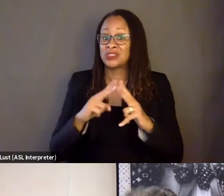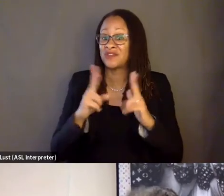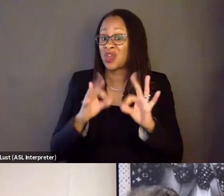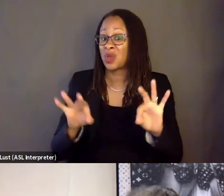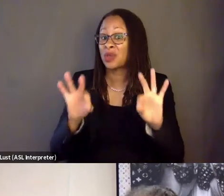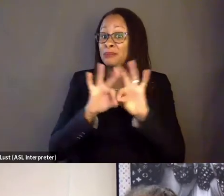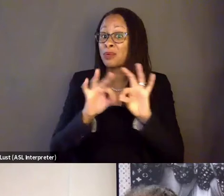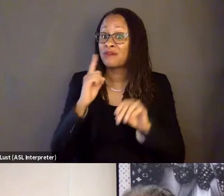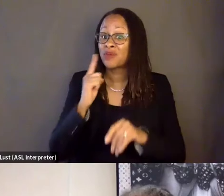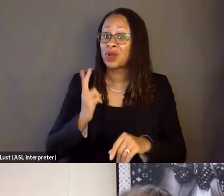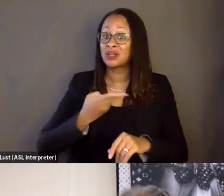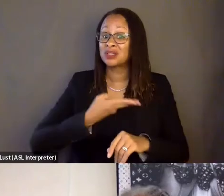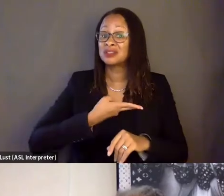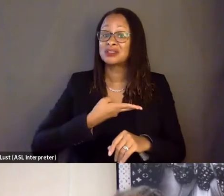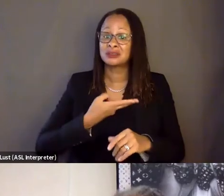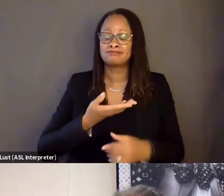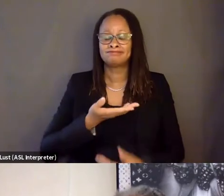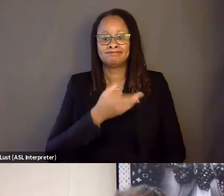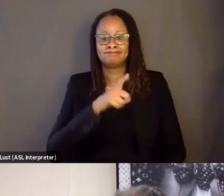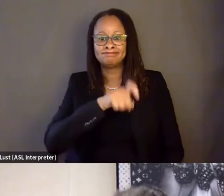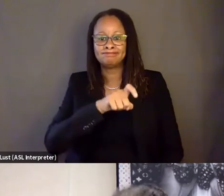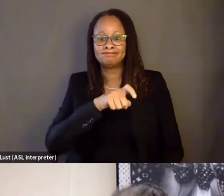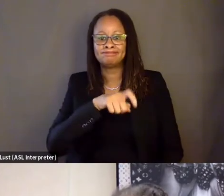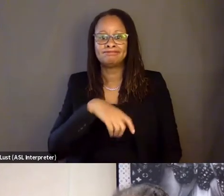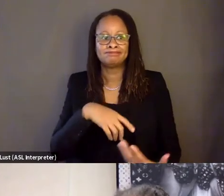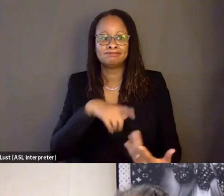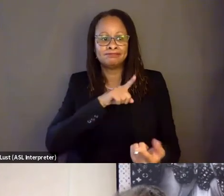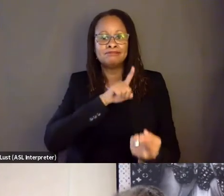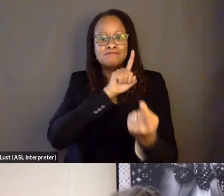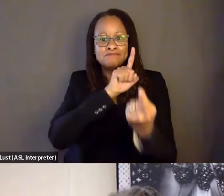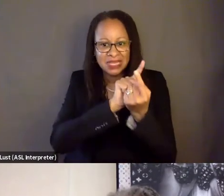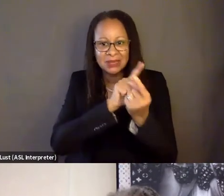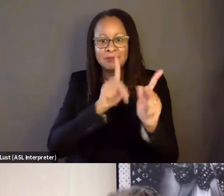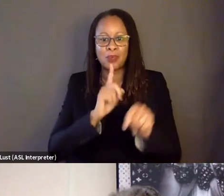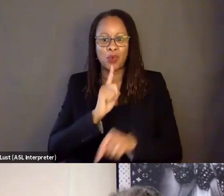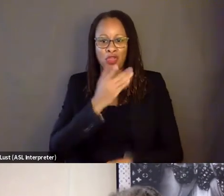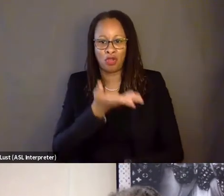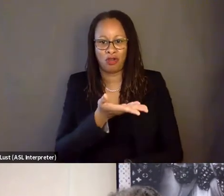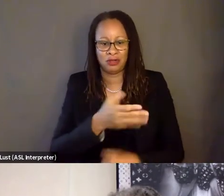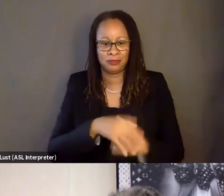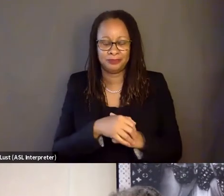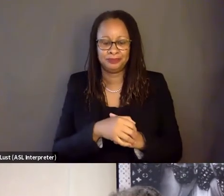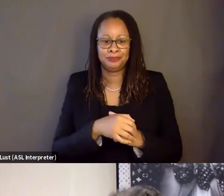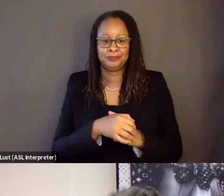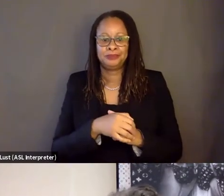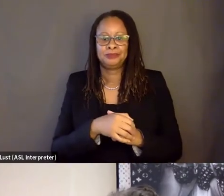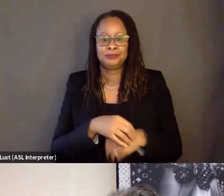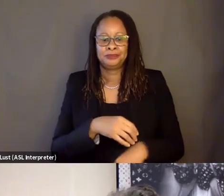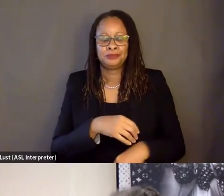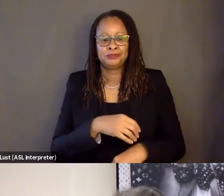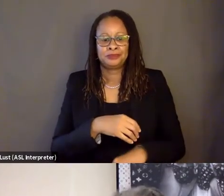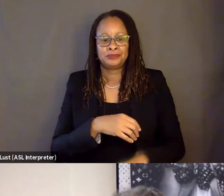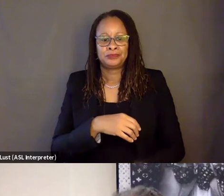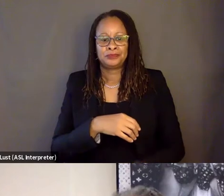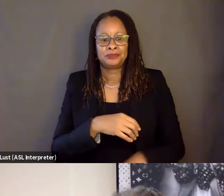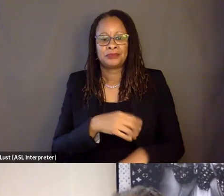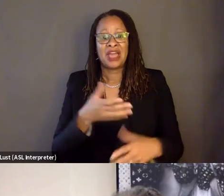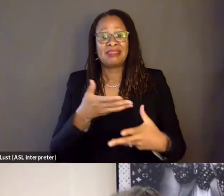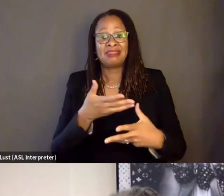important for us is that you have to meet people where they are, and that this film